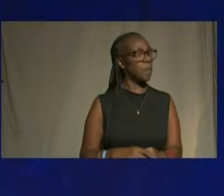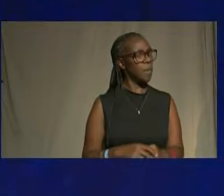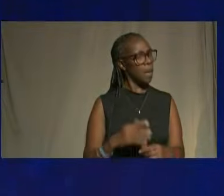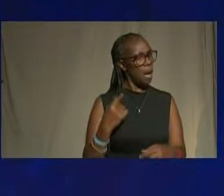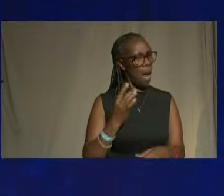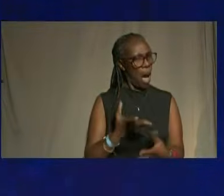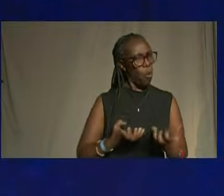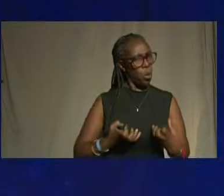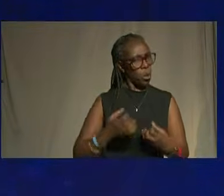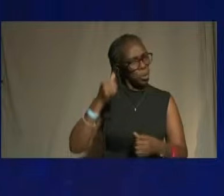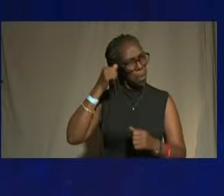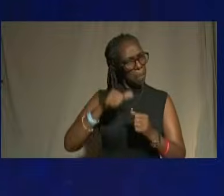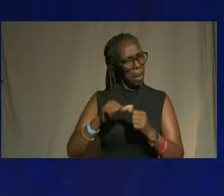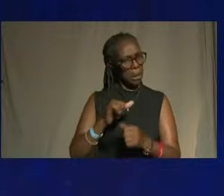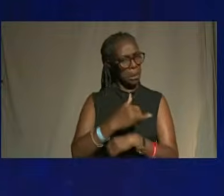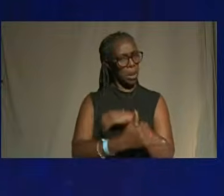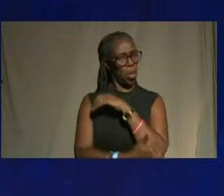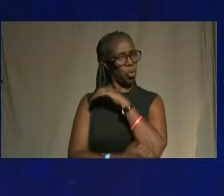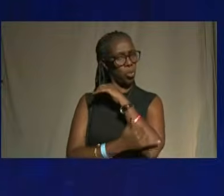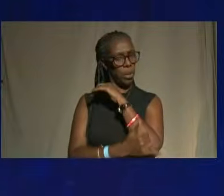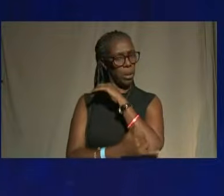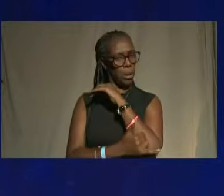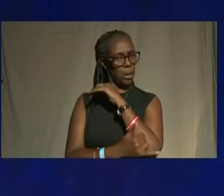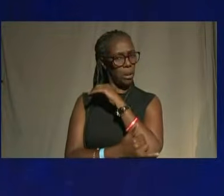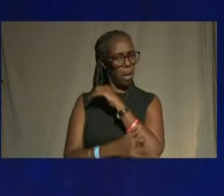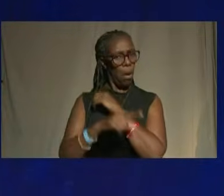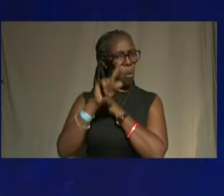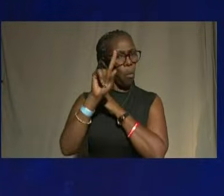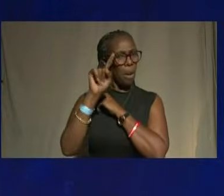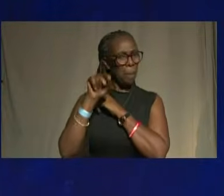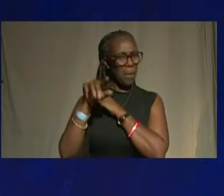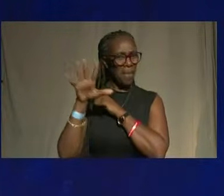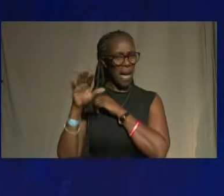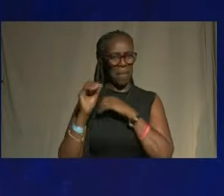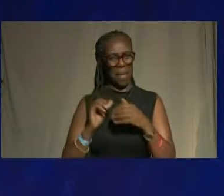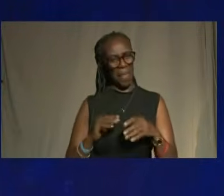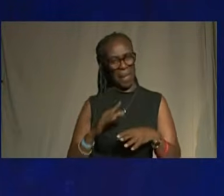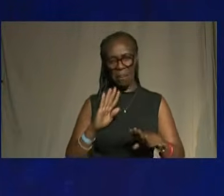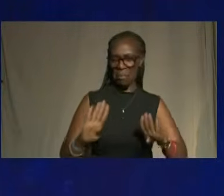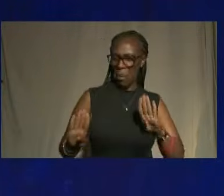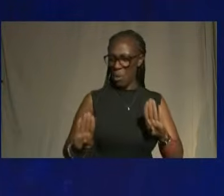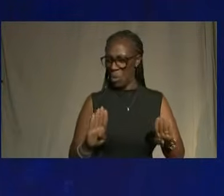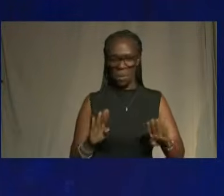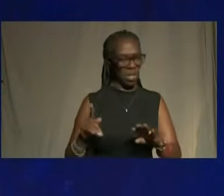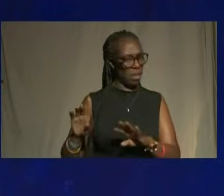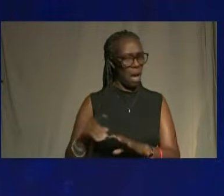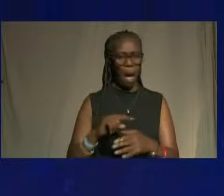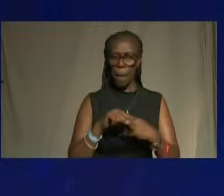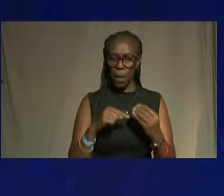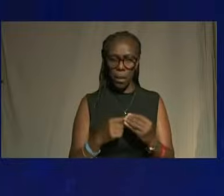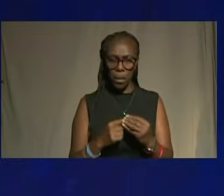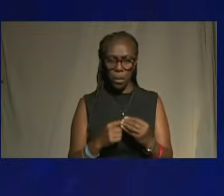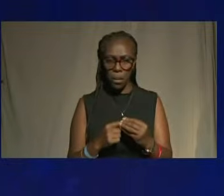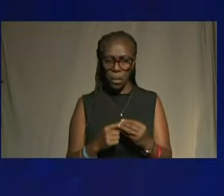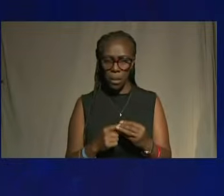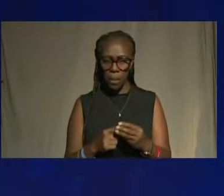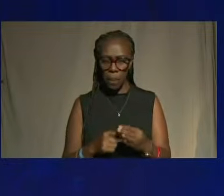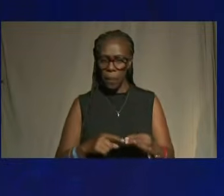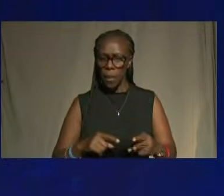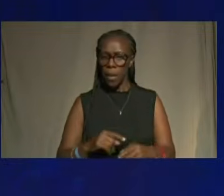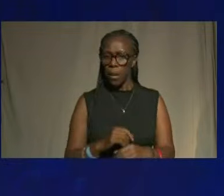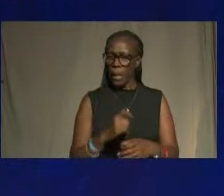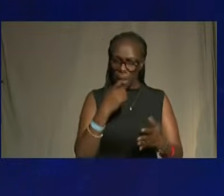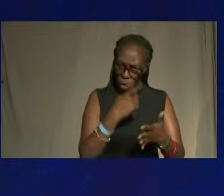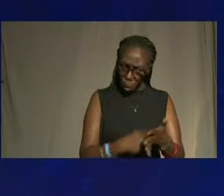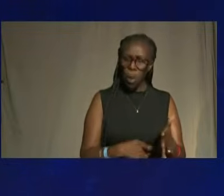about cost the country $31 billion in new taxes implemented by the Jamaica Labour